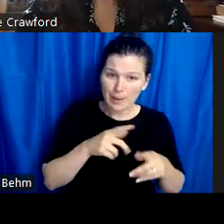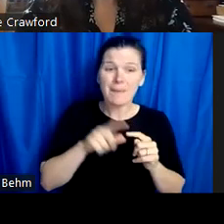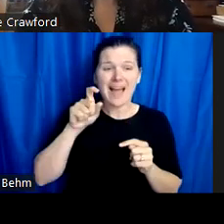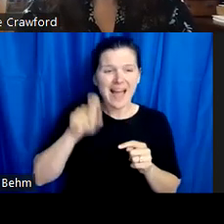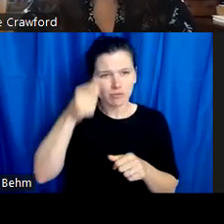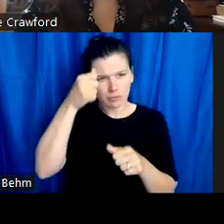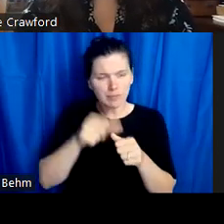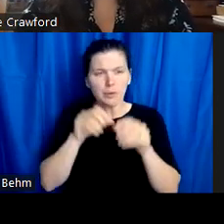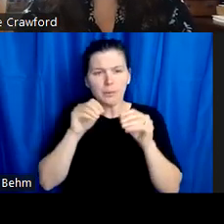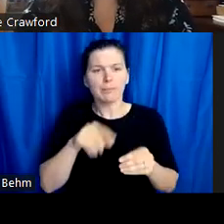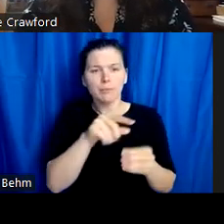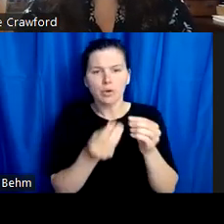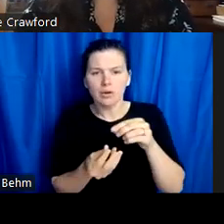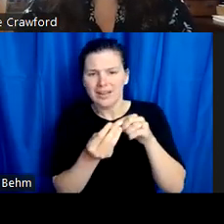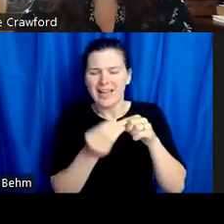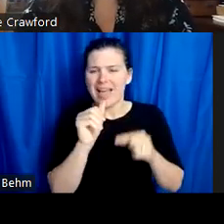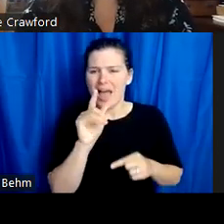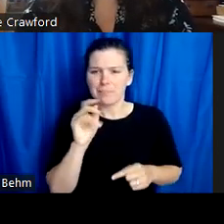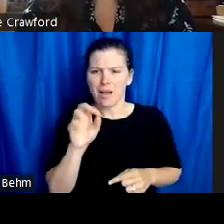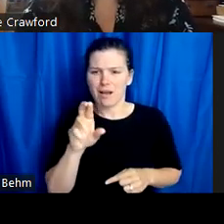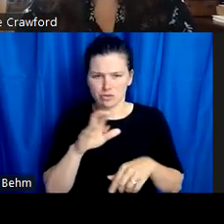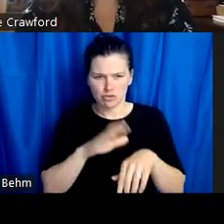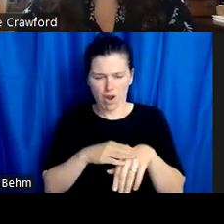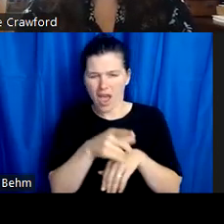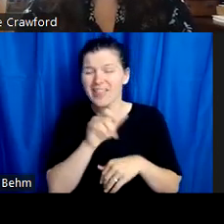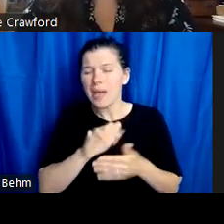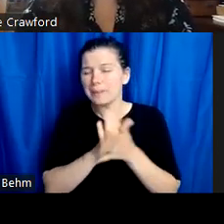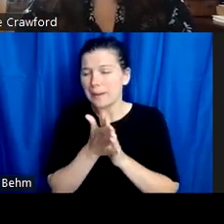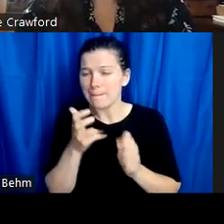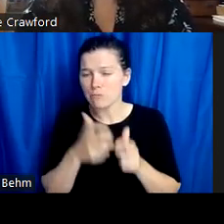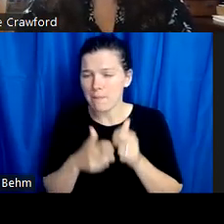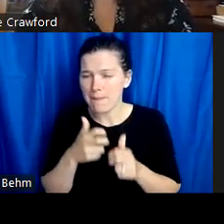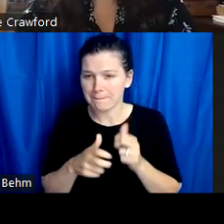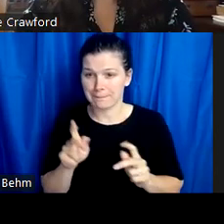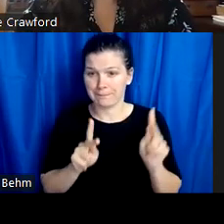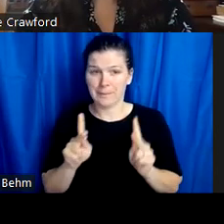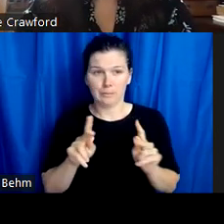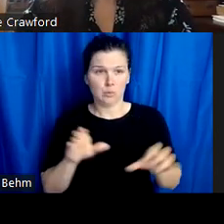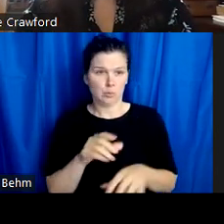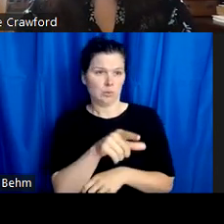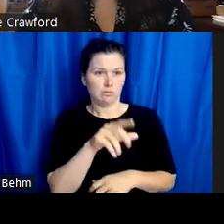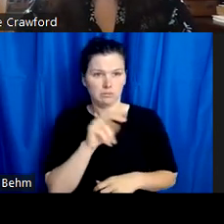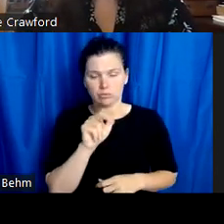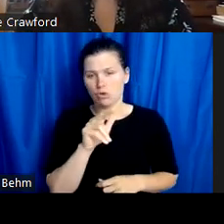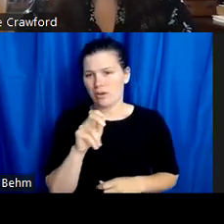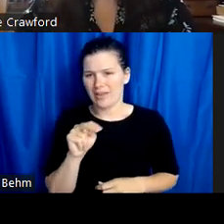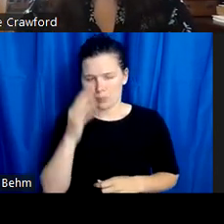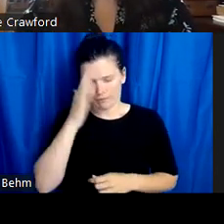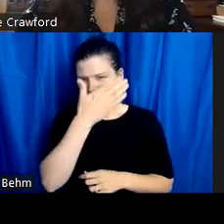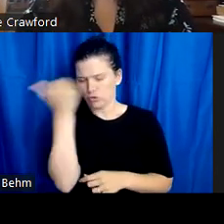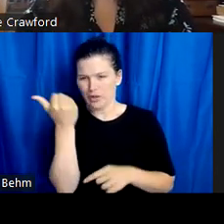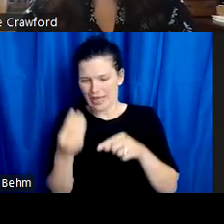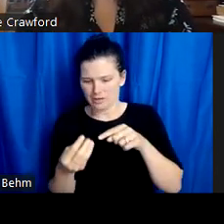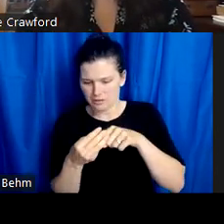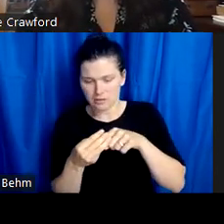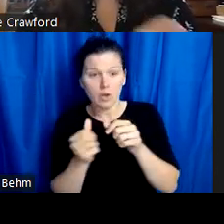on. And that was the biggest problem when people were doing the Narcan. They'd forget to put that on. And without